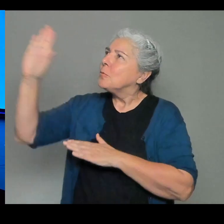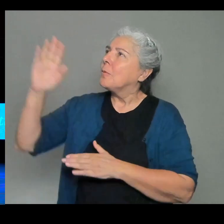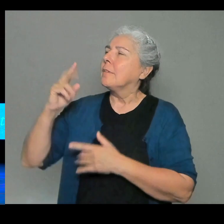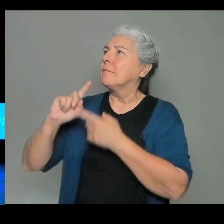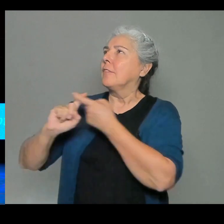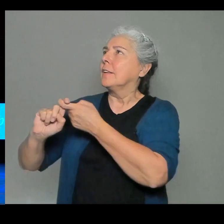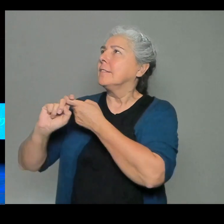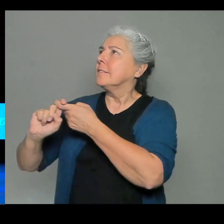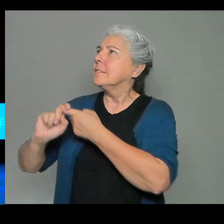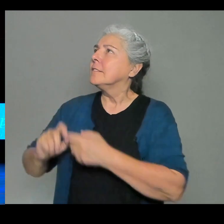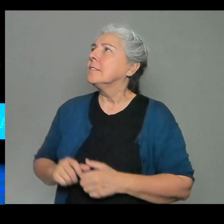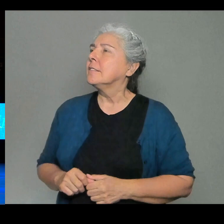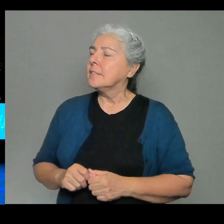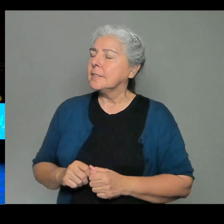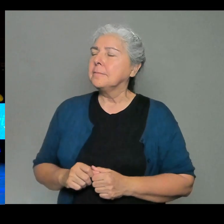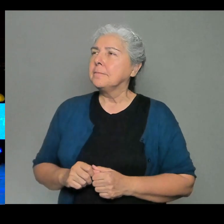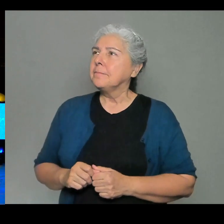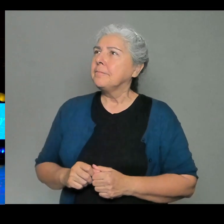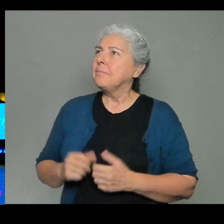I want to be your friend.